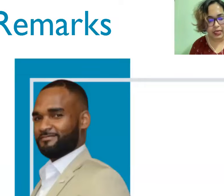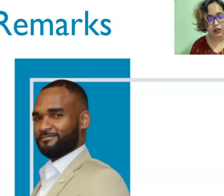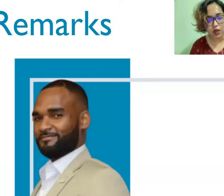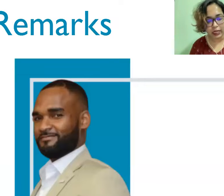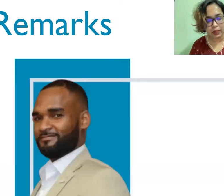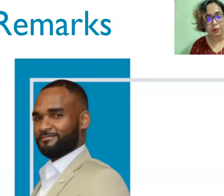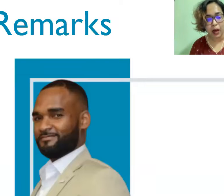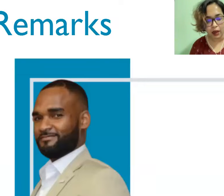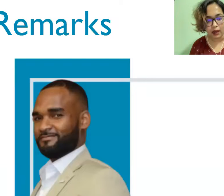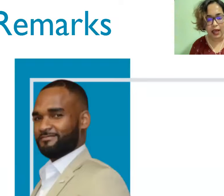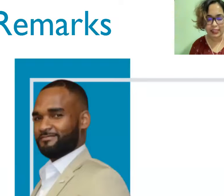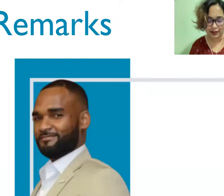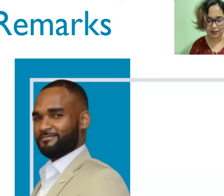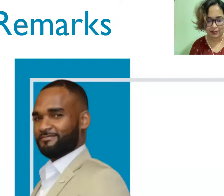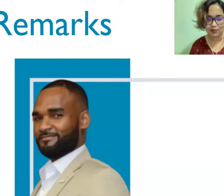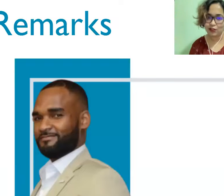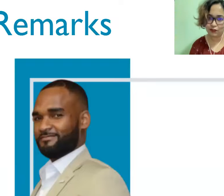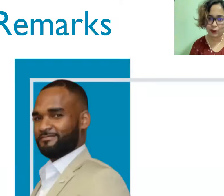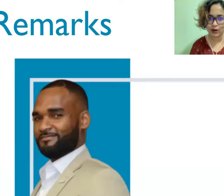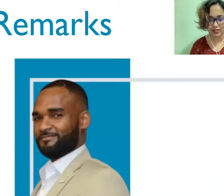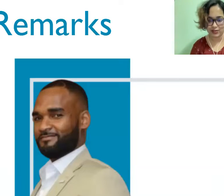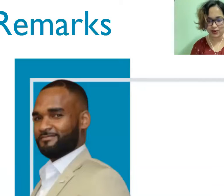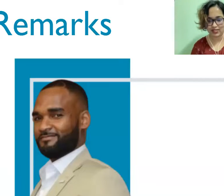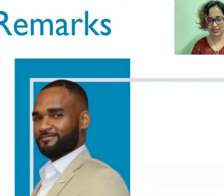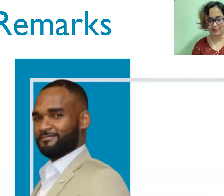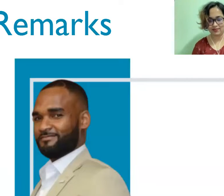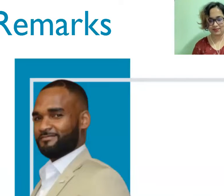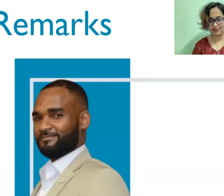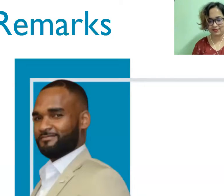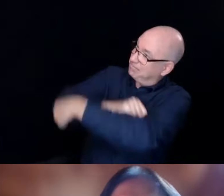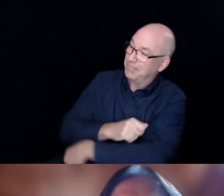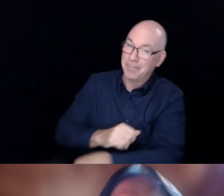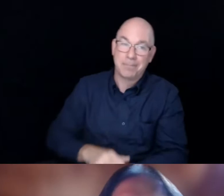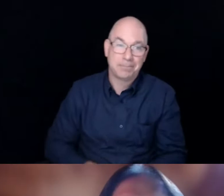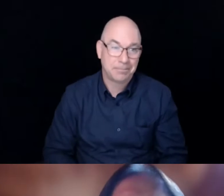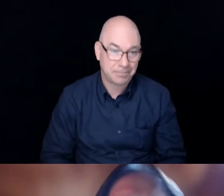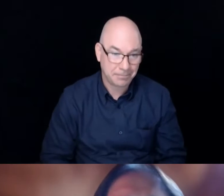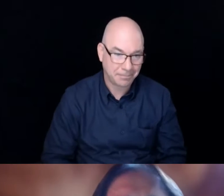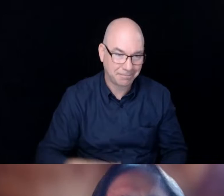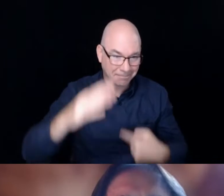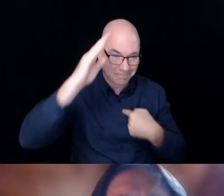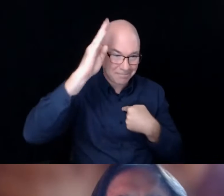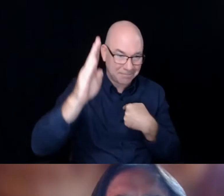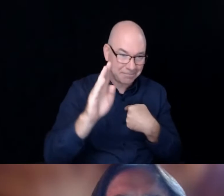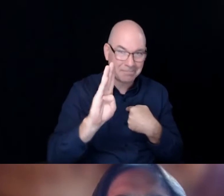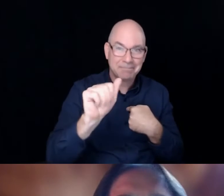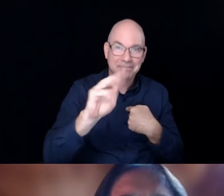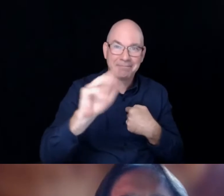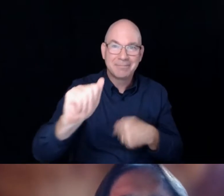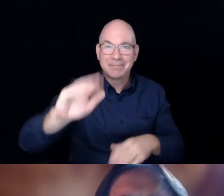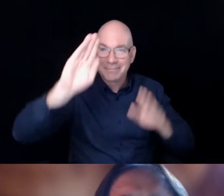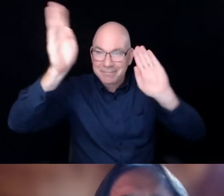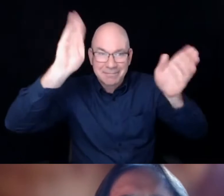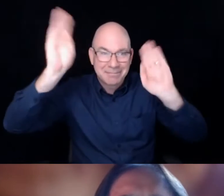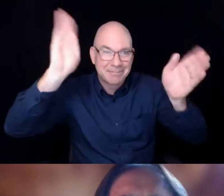join me in welcoming Bama and Tevin. The floor is yours. Hello, everyone, and greetings. And thank